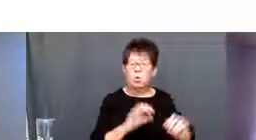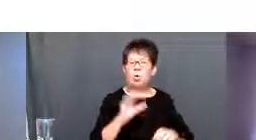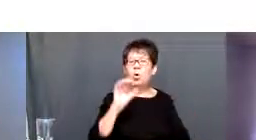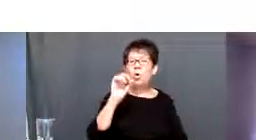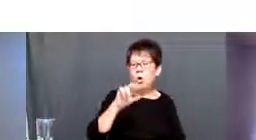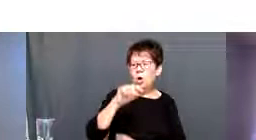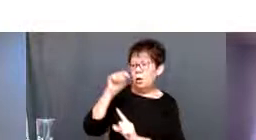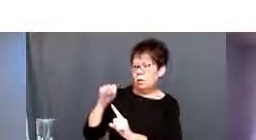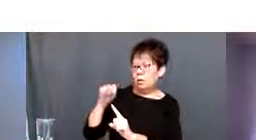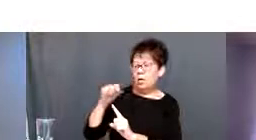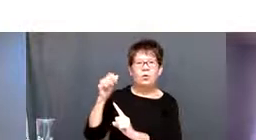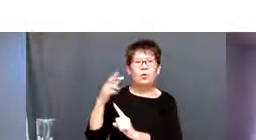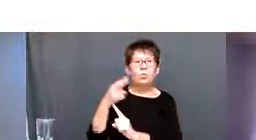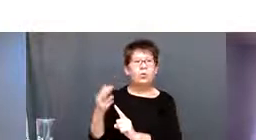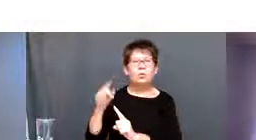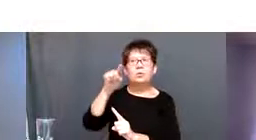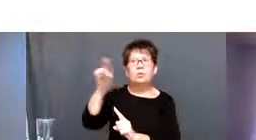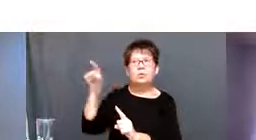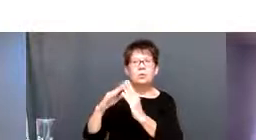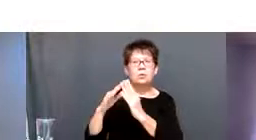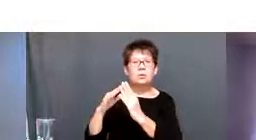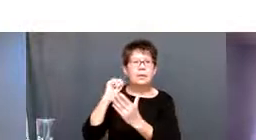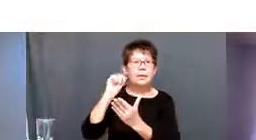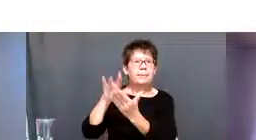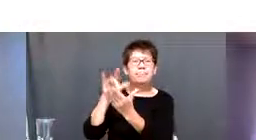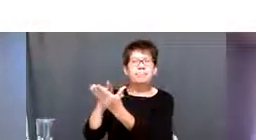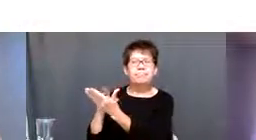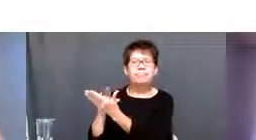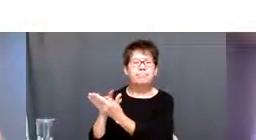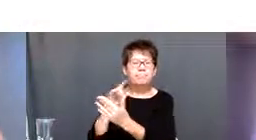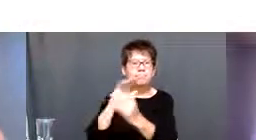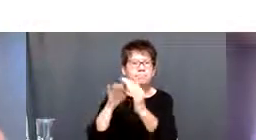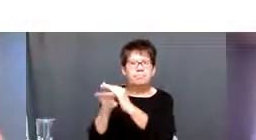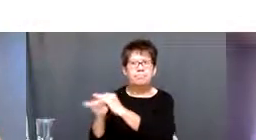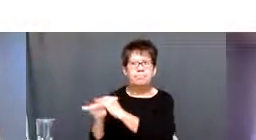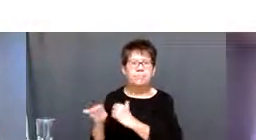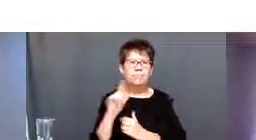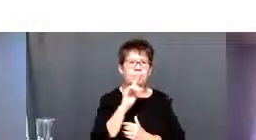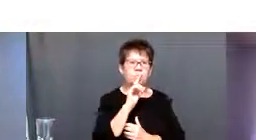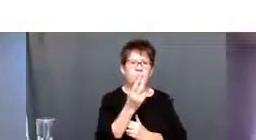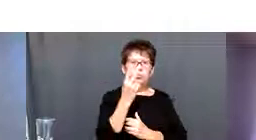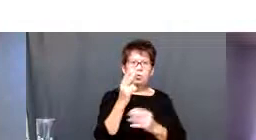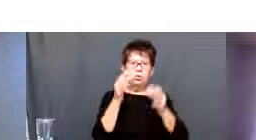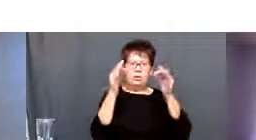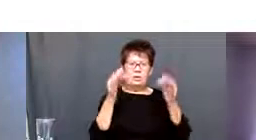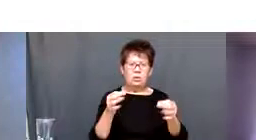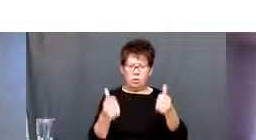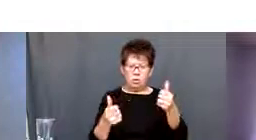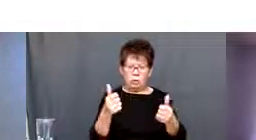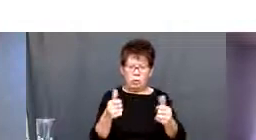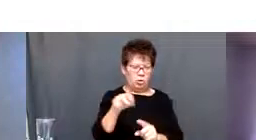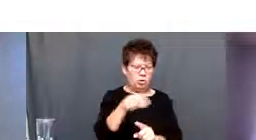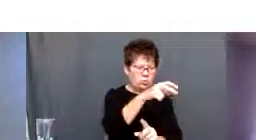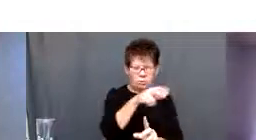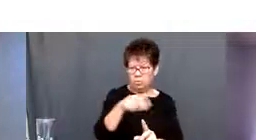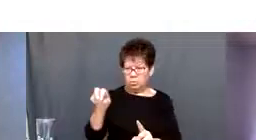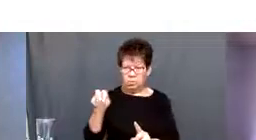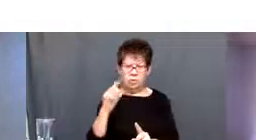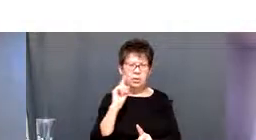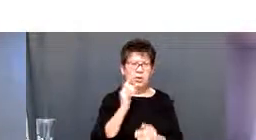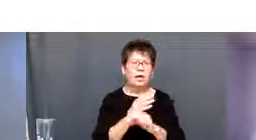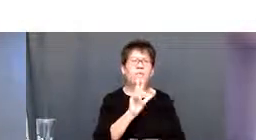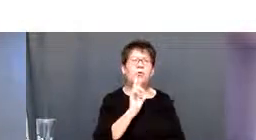other resources in the community. So they really have two decisions as to how to transition after